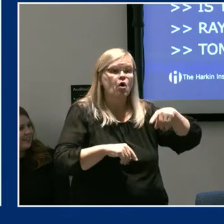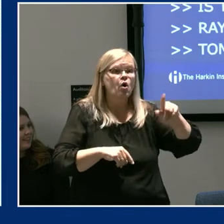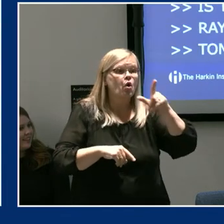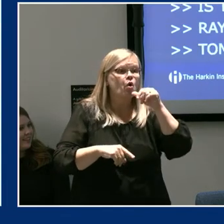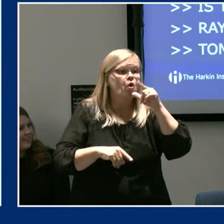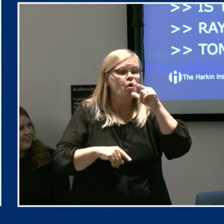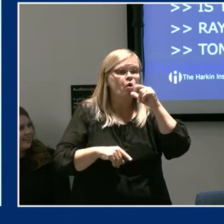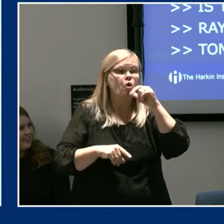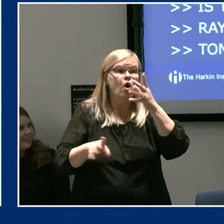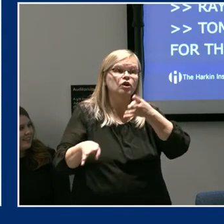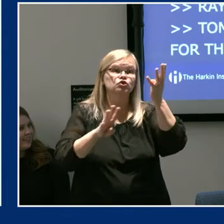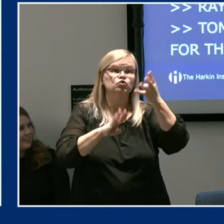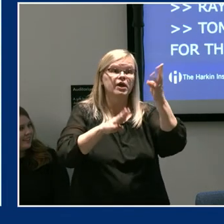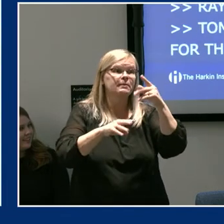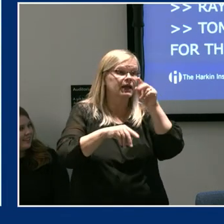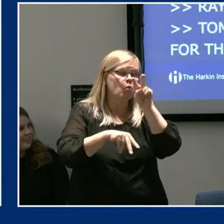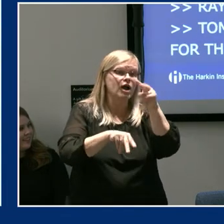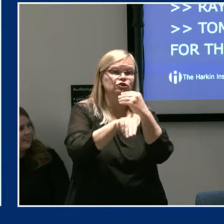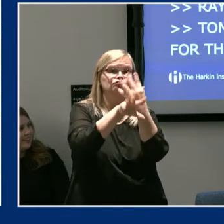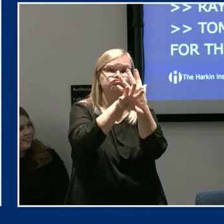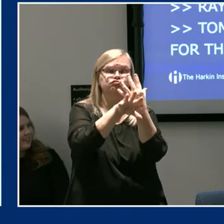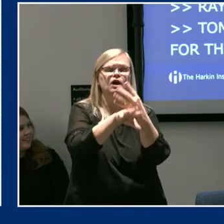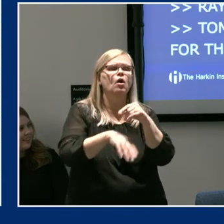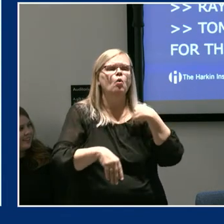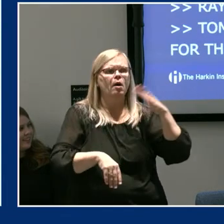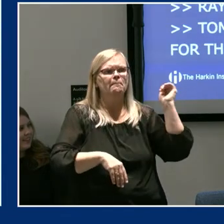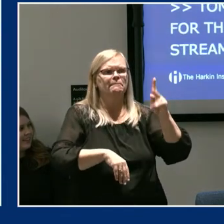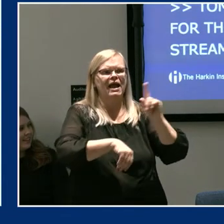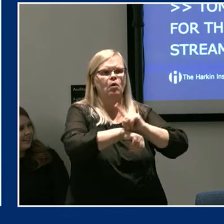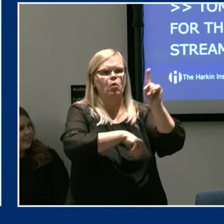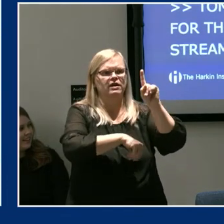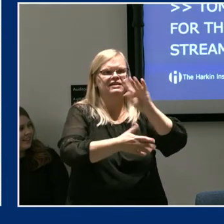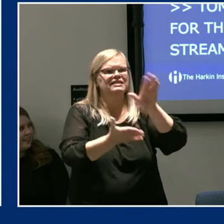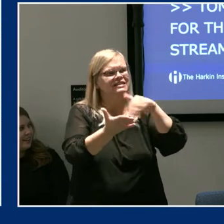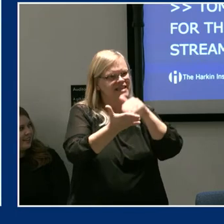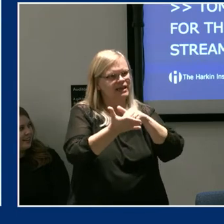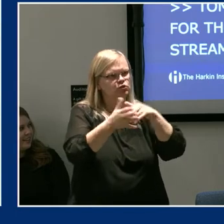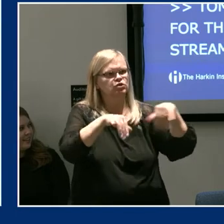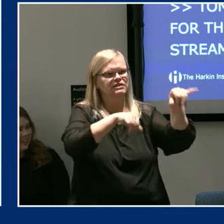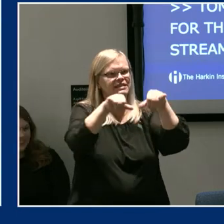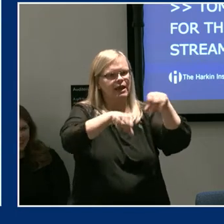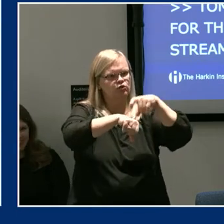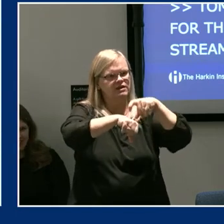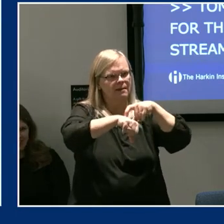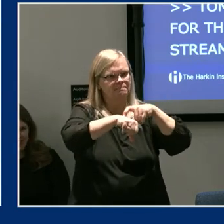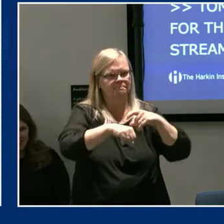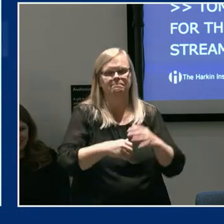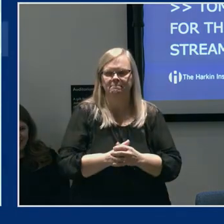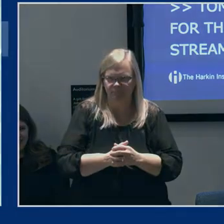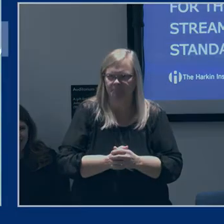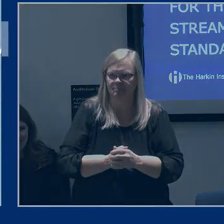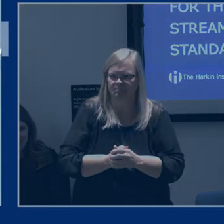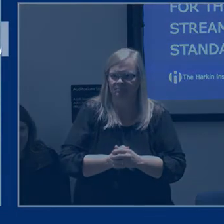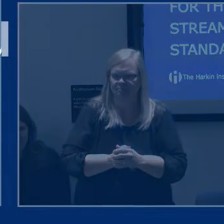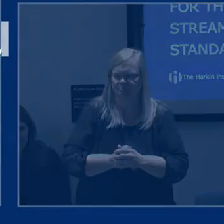Streaming will be back at 1 o'clock. 1 o'clock Central Standard Time. Thank you.